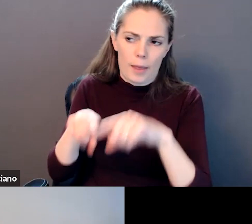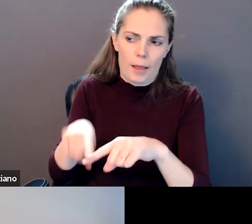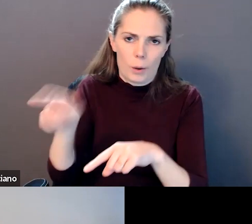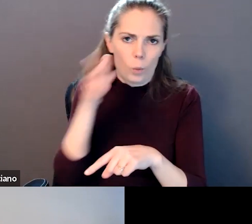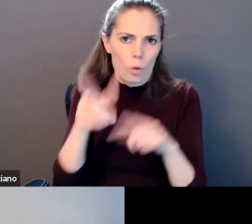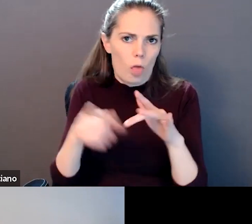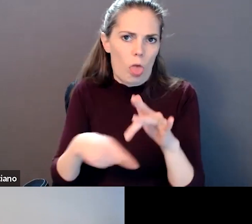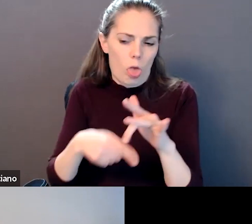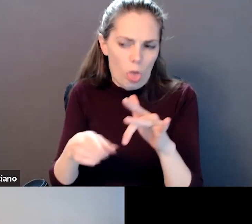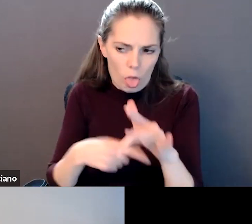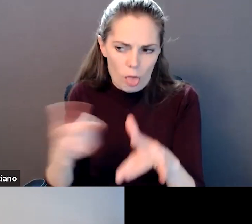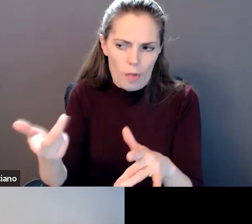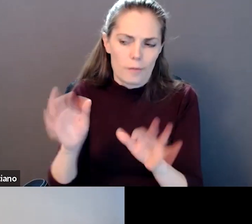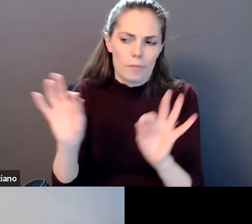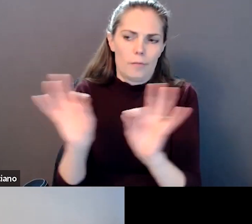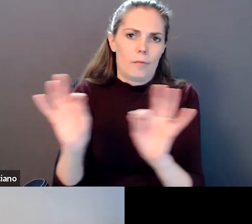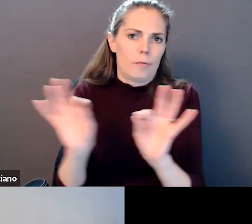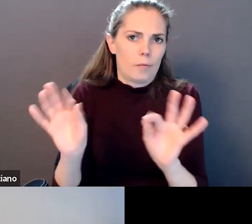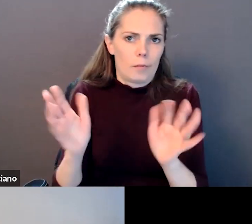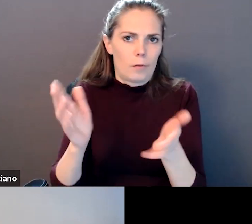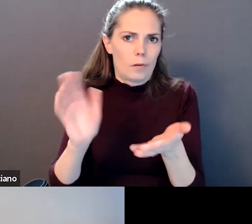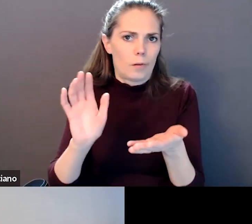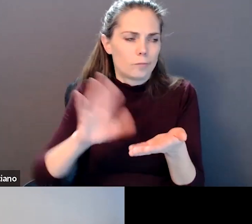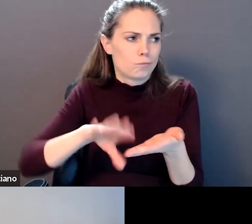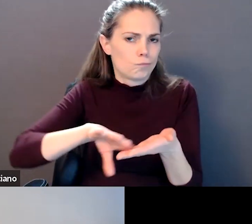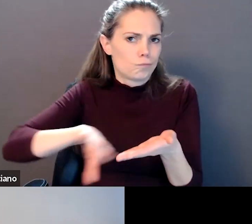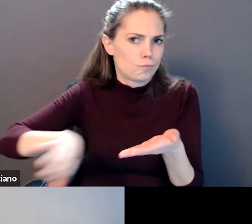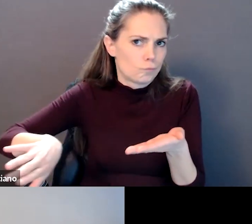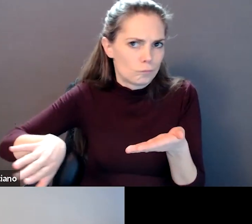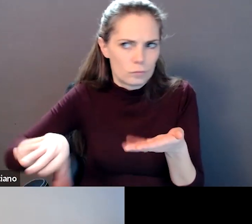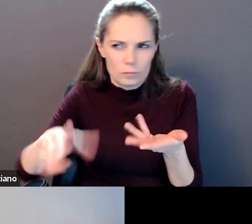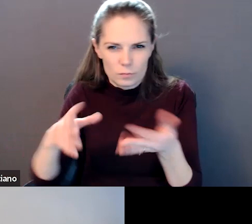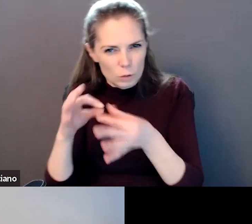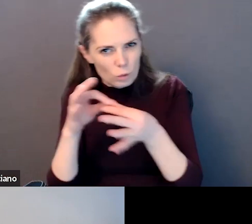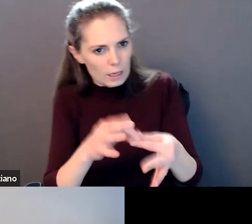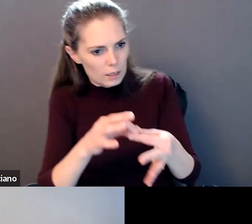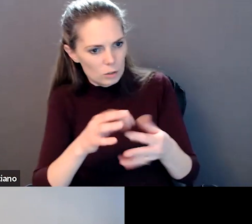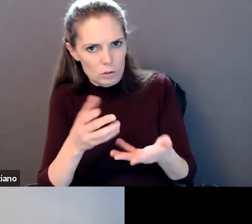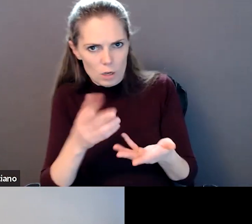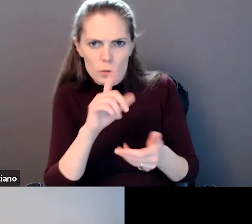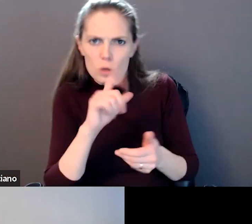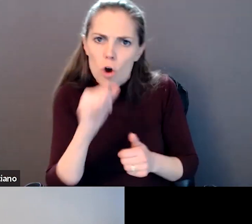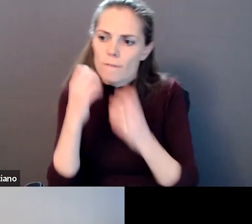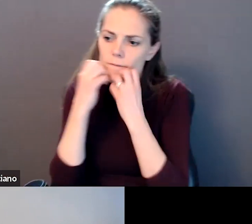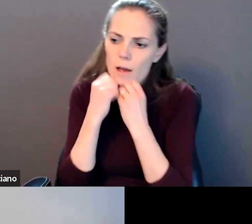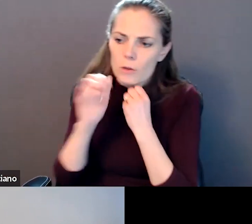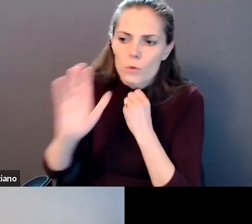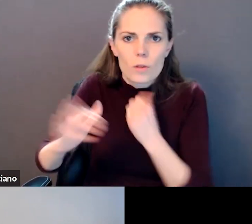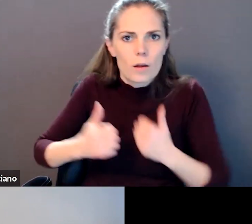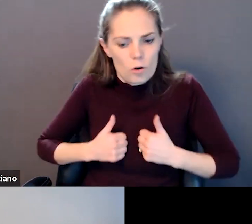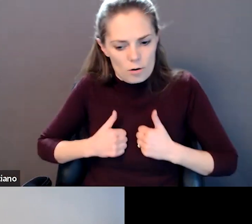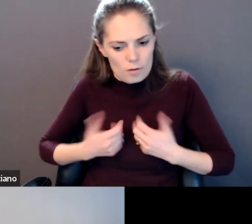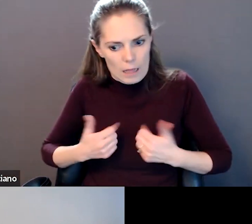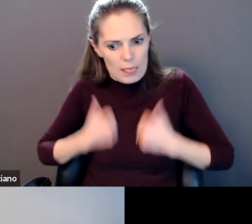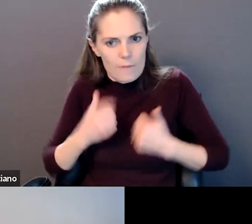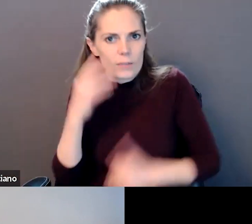in far too many of the lived and living experiences of many of us